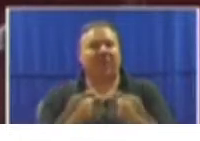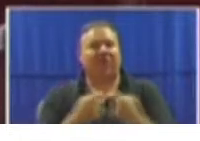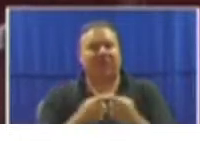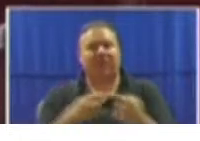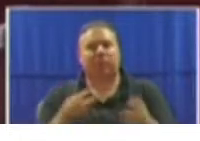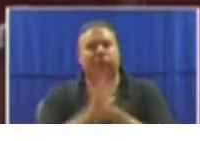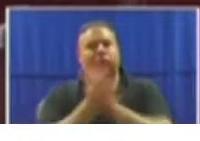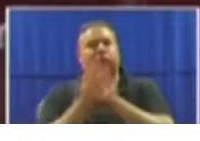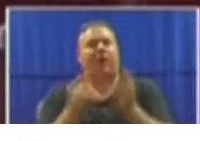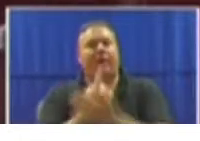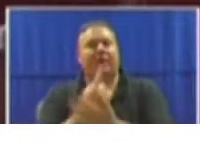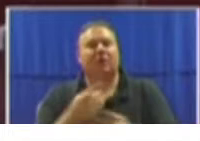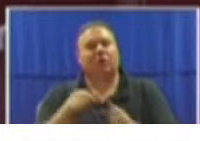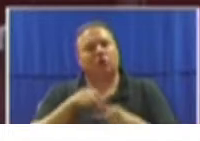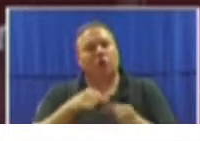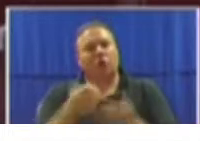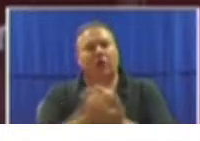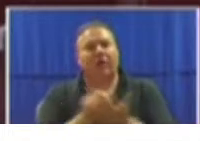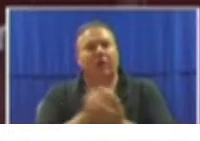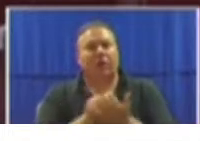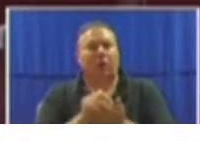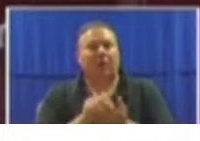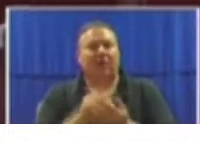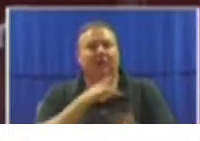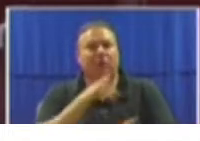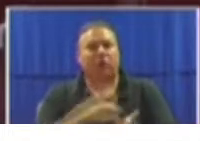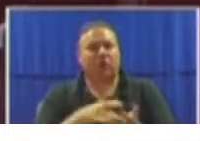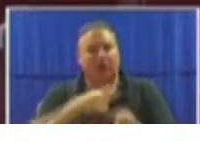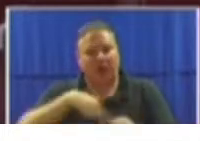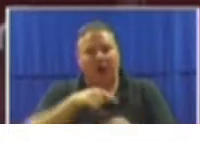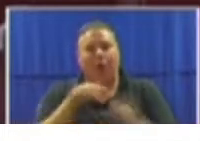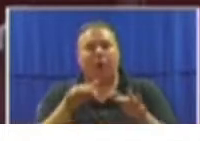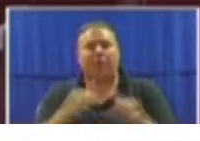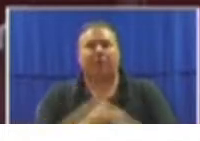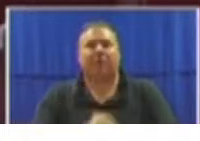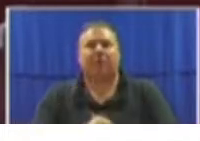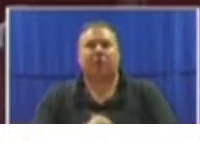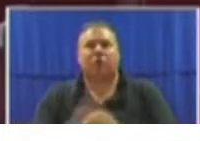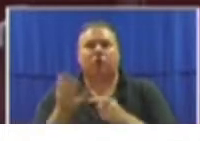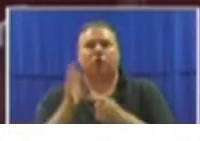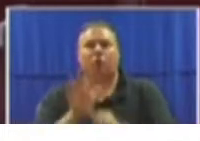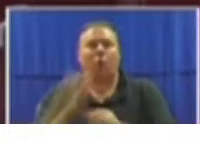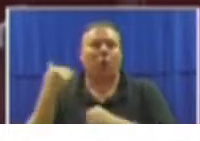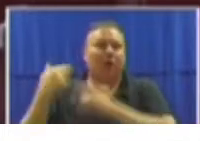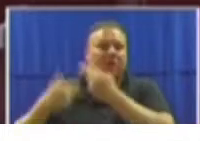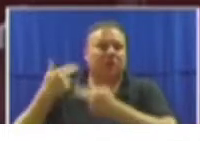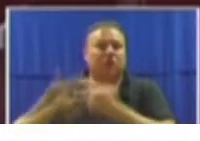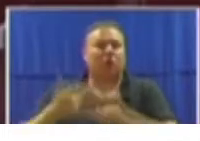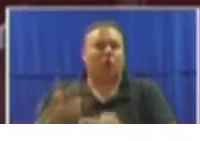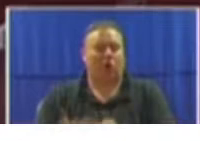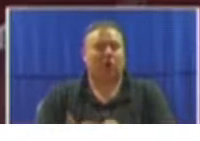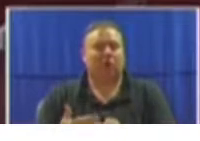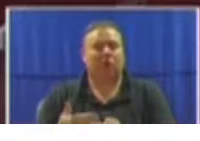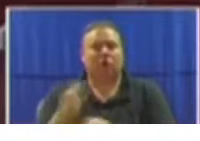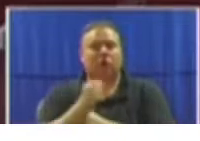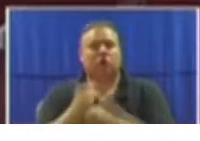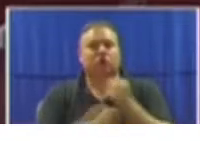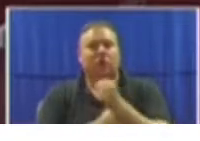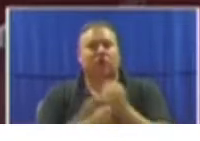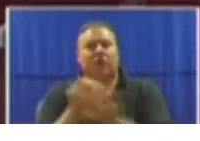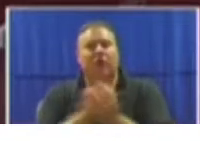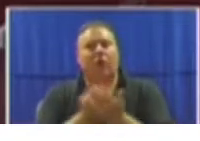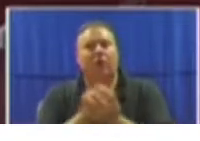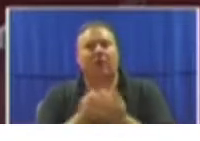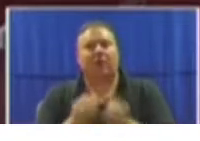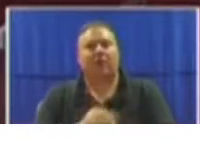the socio-economic conditions of our people, a reflection of a historical legacy of the structure of economy and